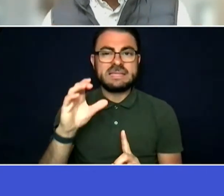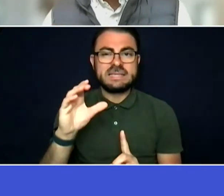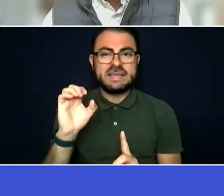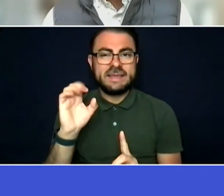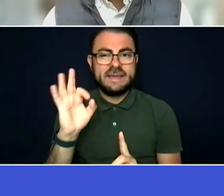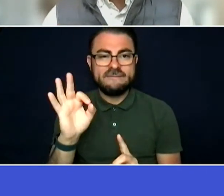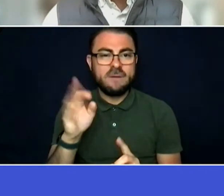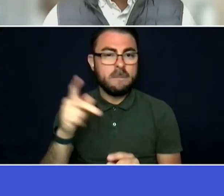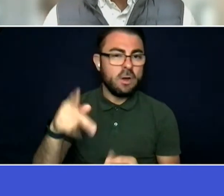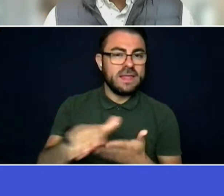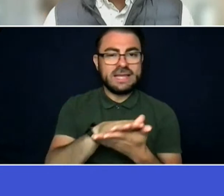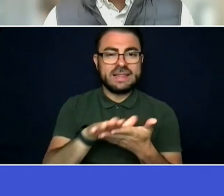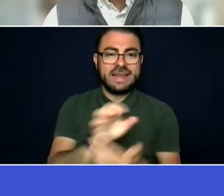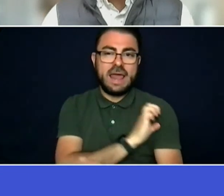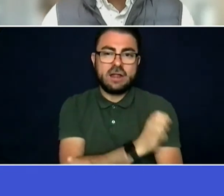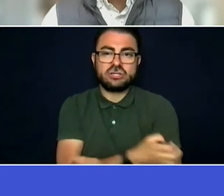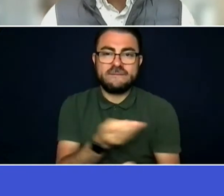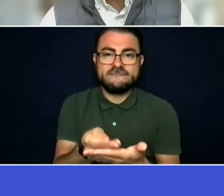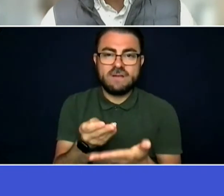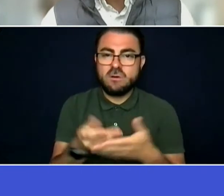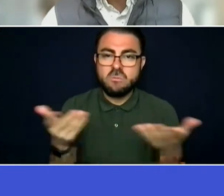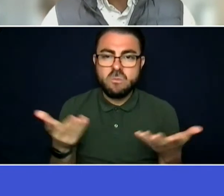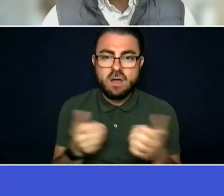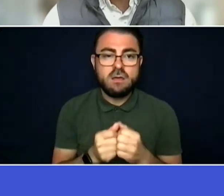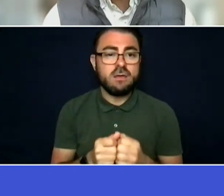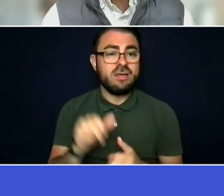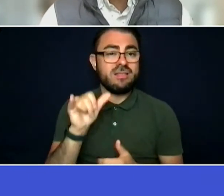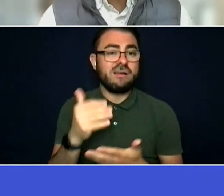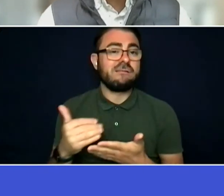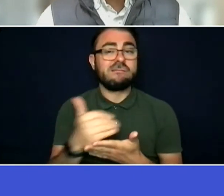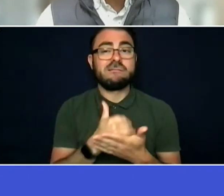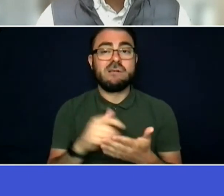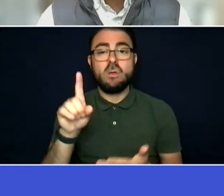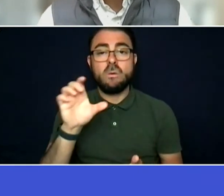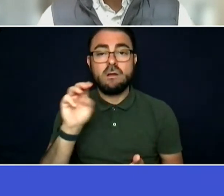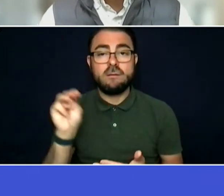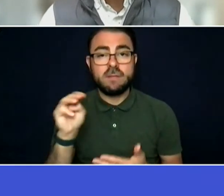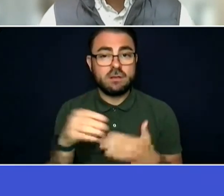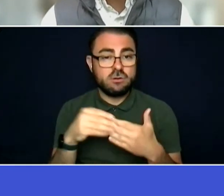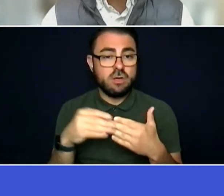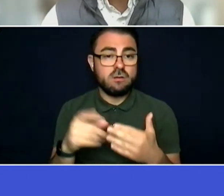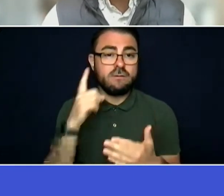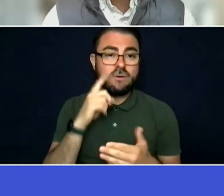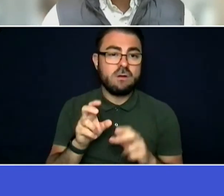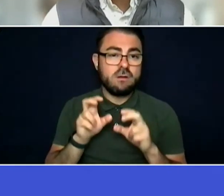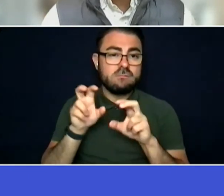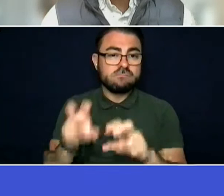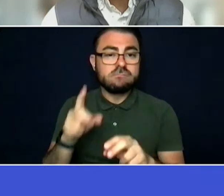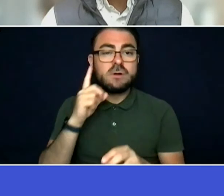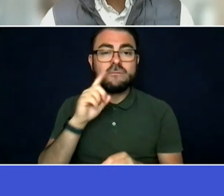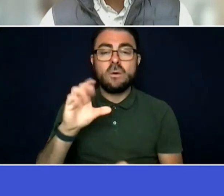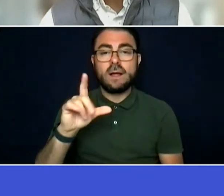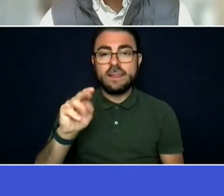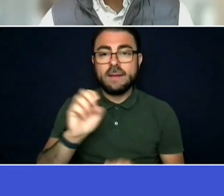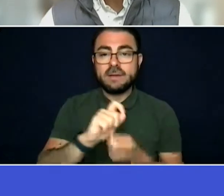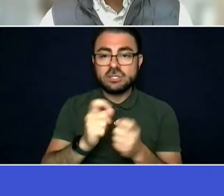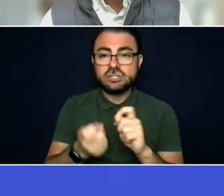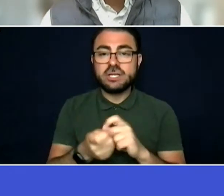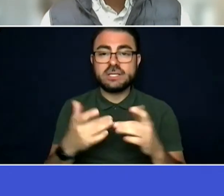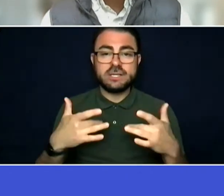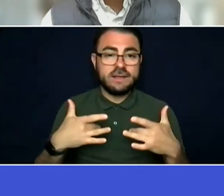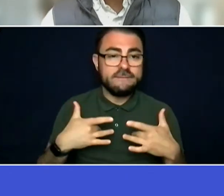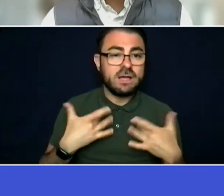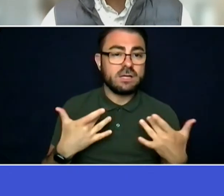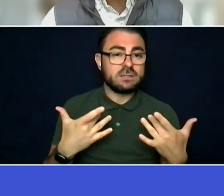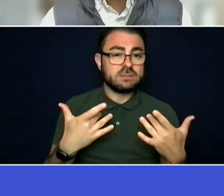The fund does generate $100 million annually to invest in efforts to address climate change that advance racial and social justice.